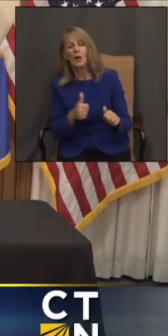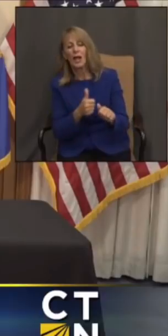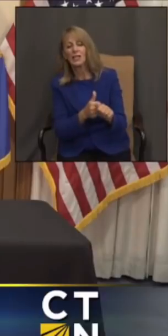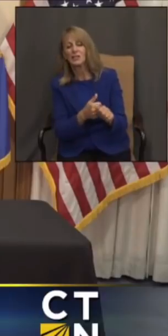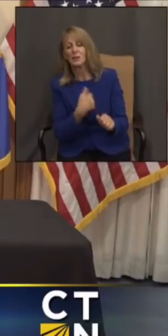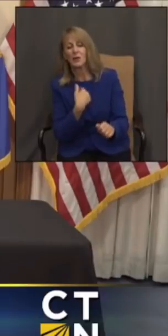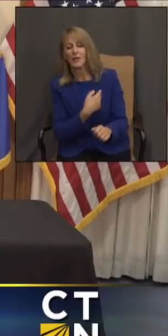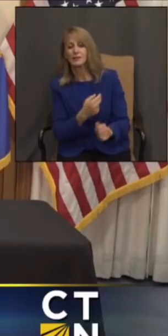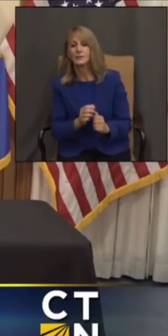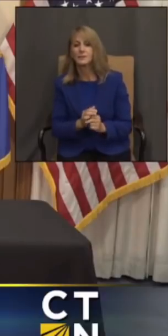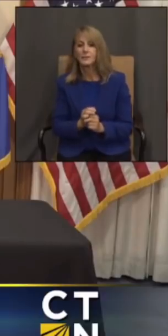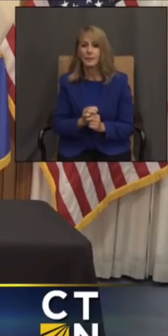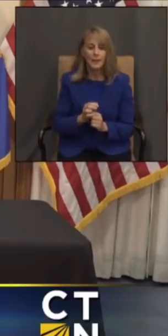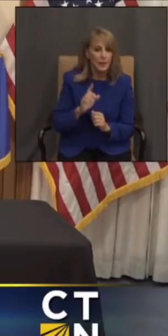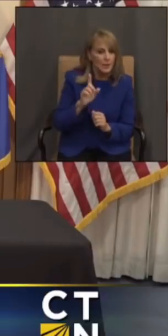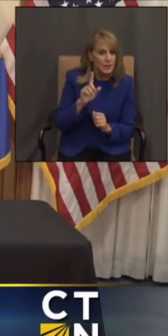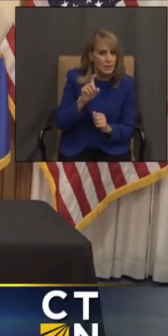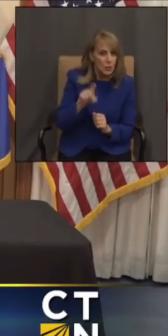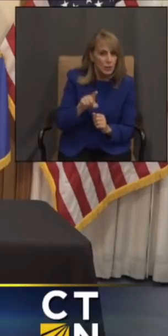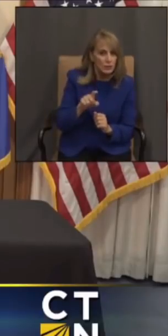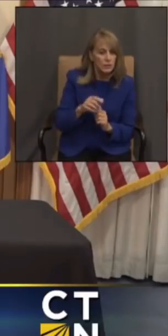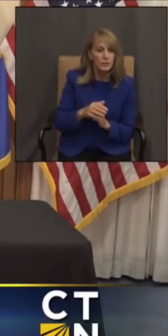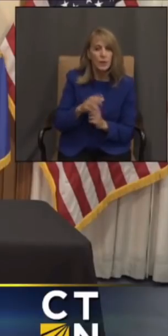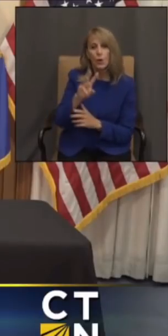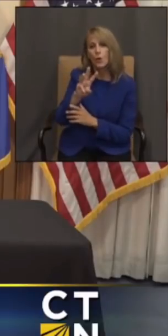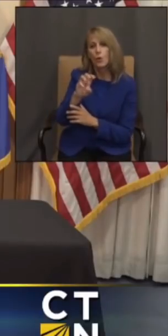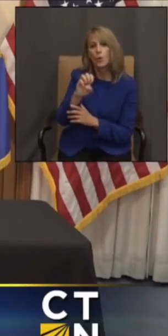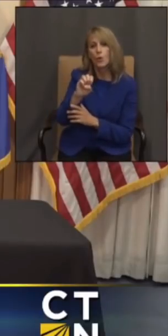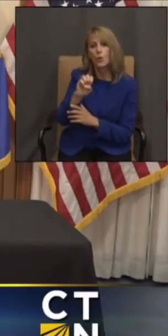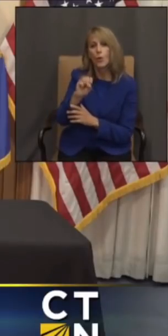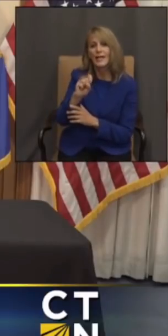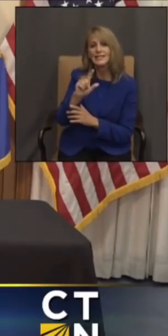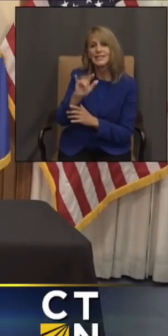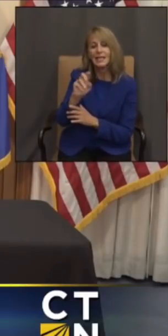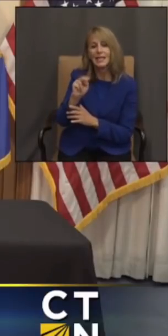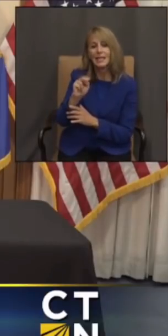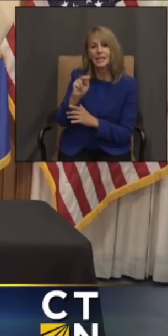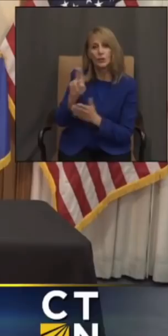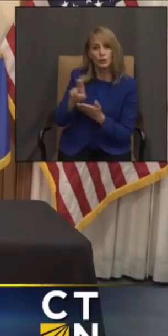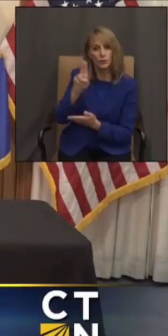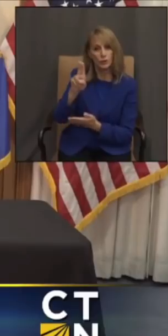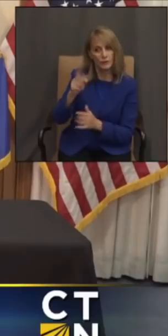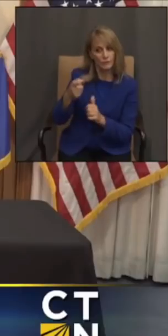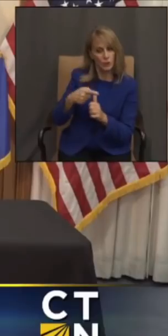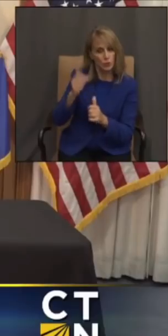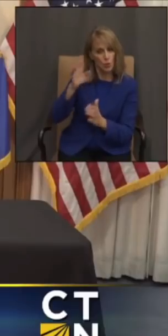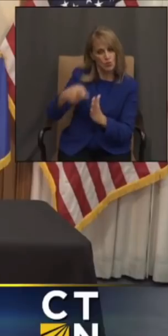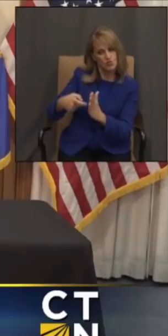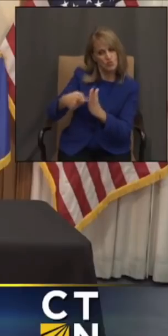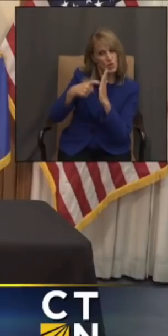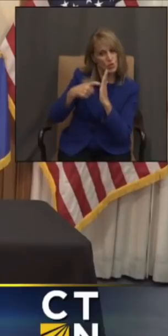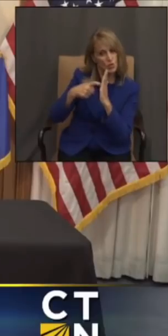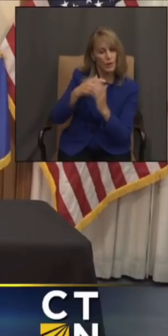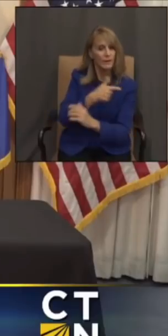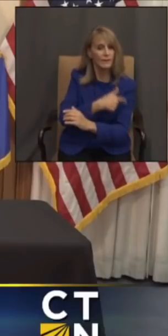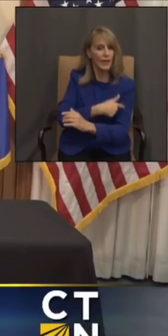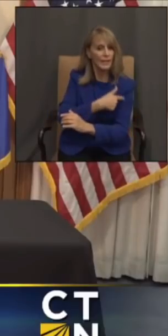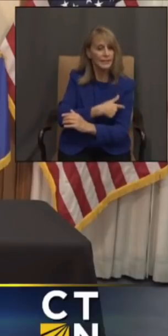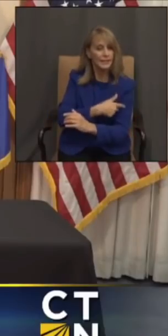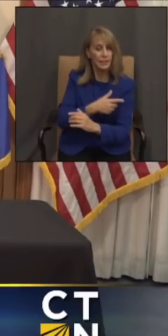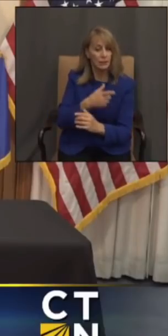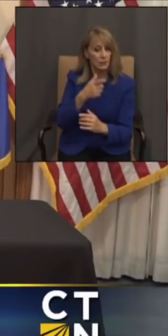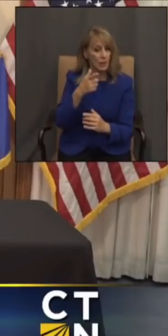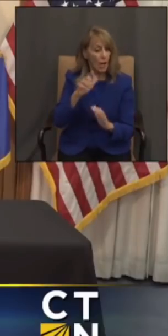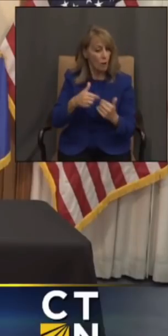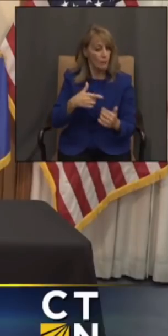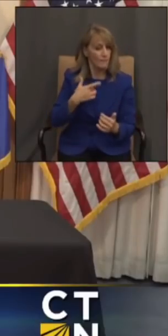My final one, if I may. Wesleyan, they were the first Connecticut university to require the vaccine. Where do the talks on the state level stand